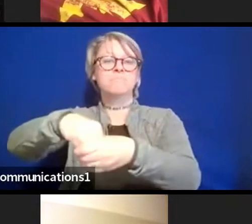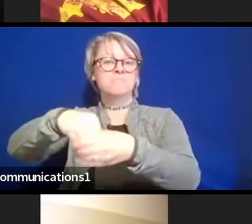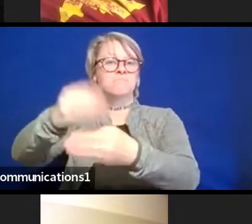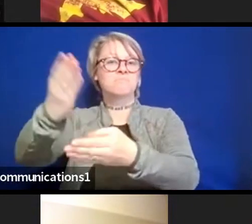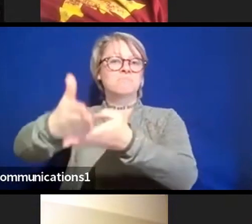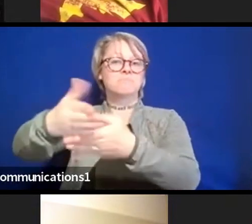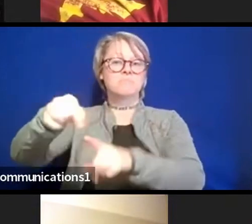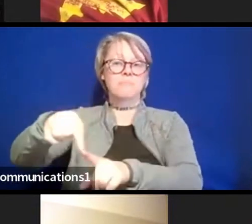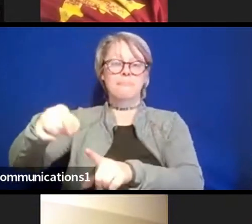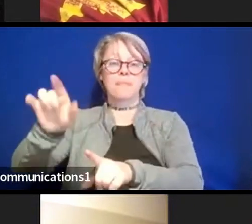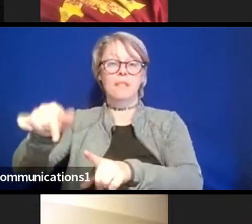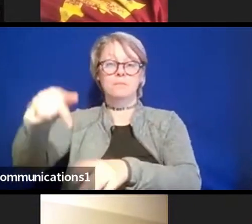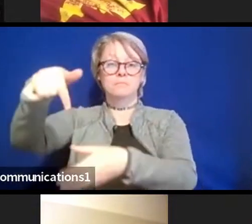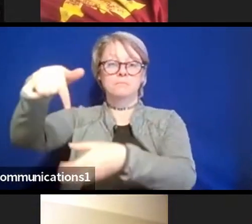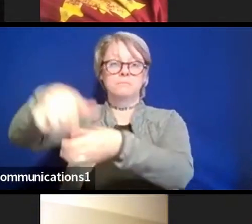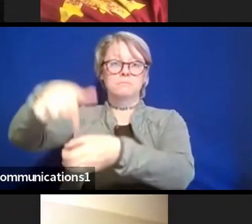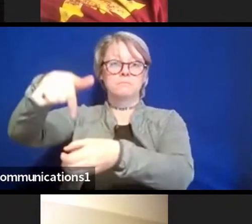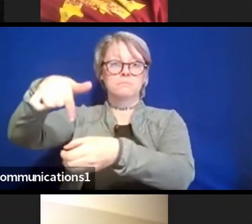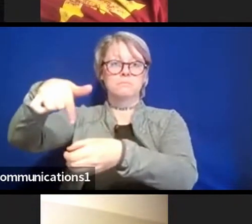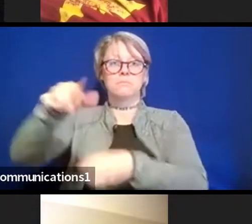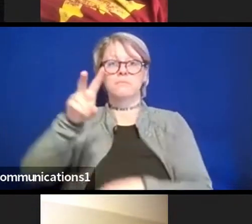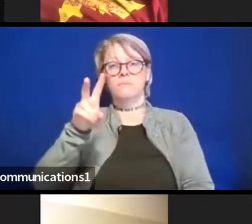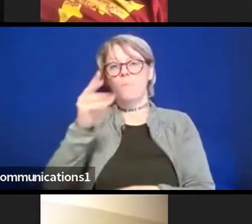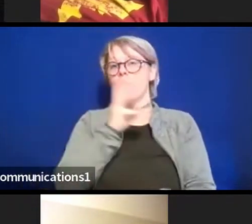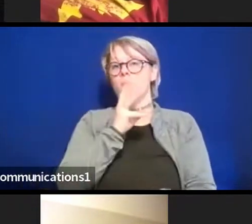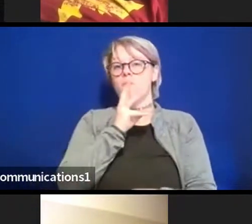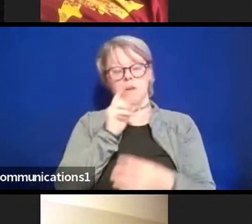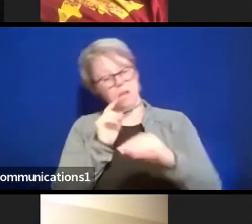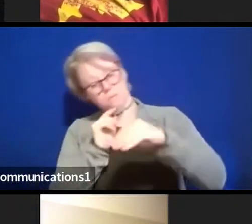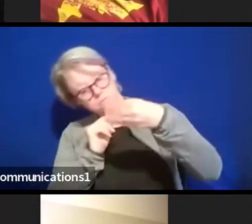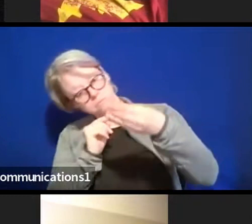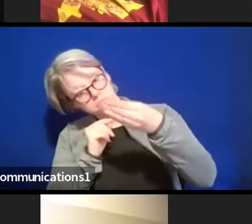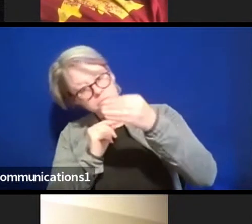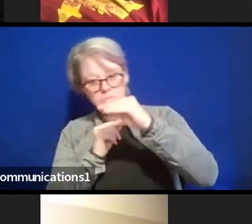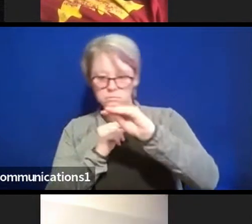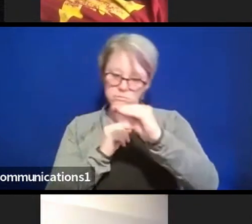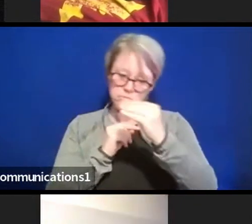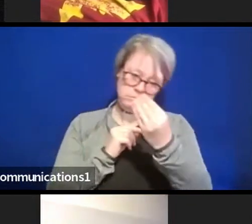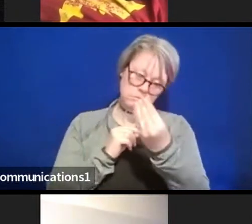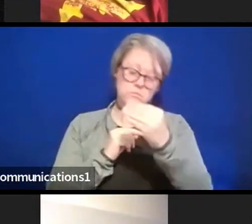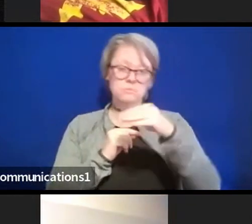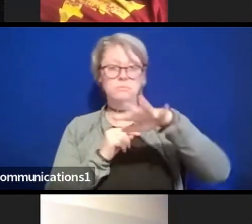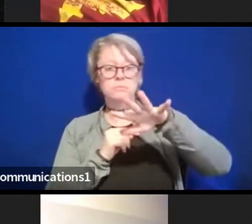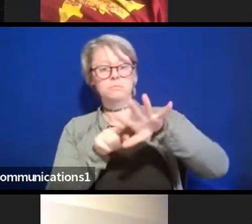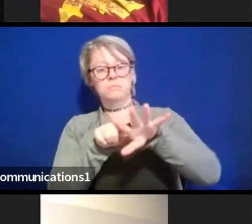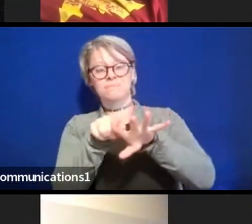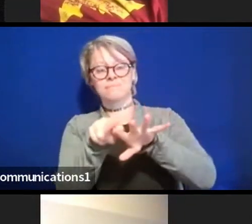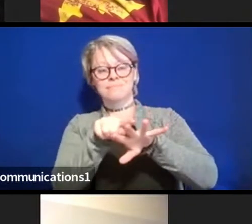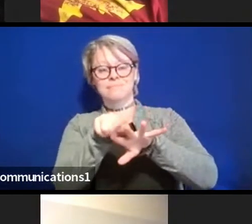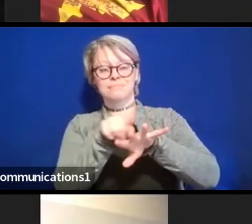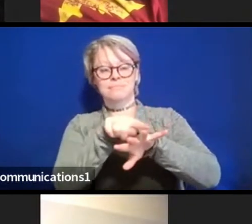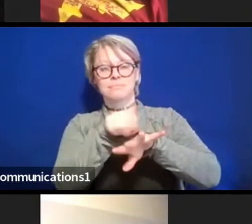I dipped the ends in a vial of water to wash off the mud and looked at them through a loop. The rootlets branched like a